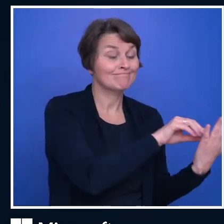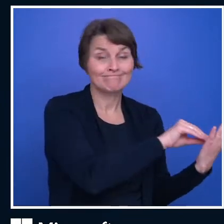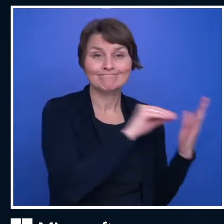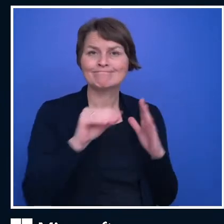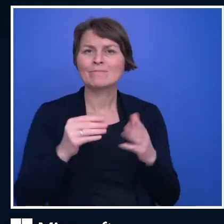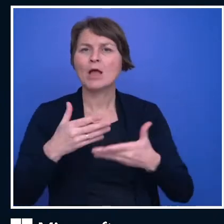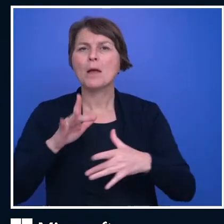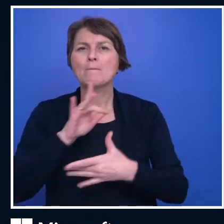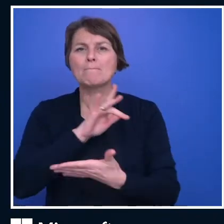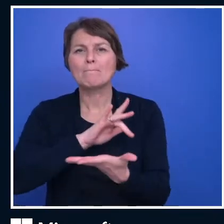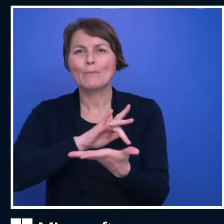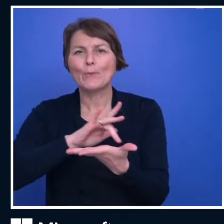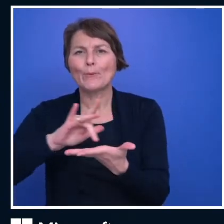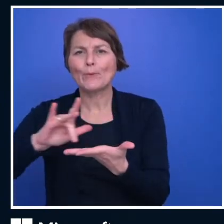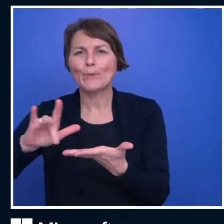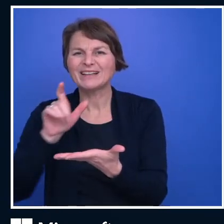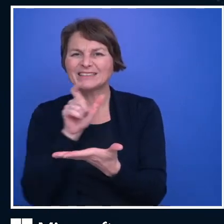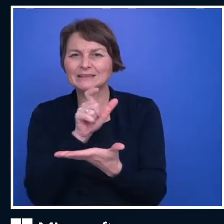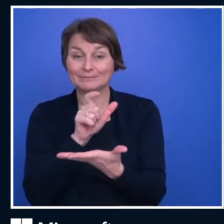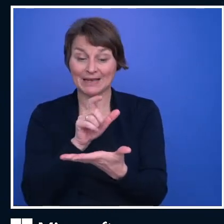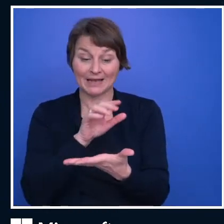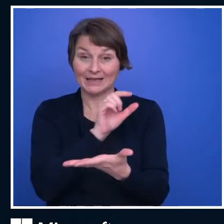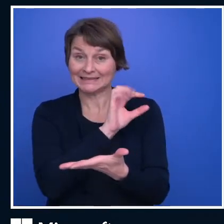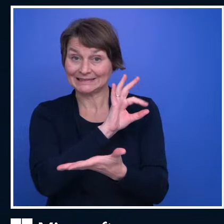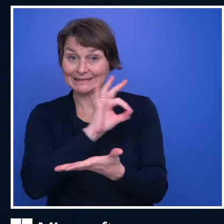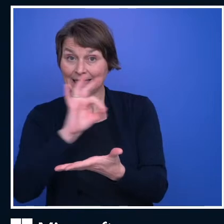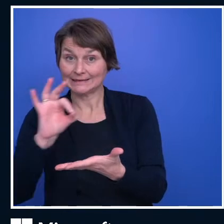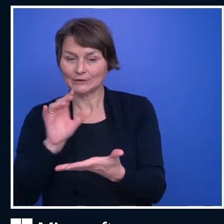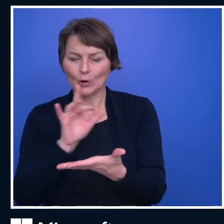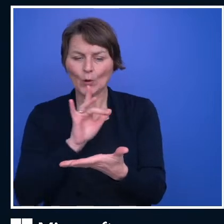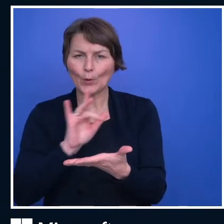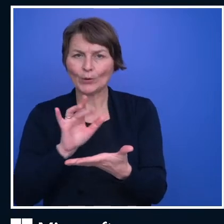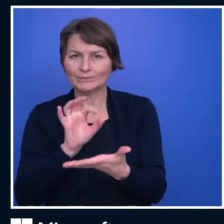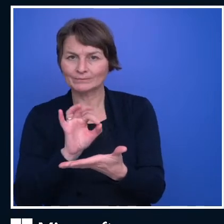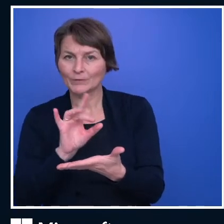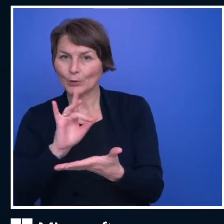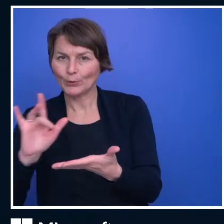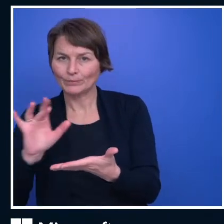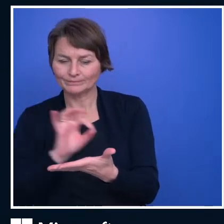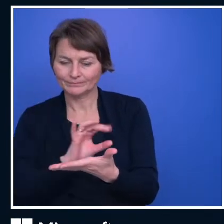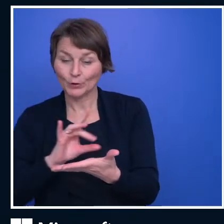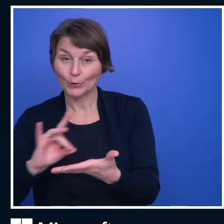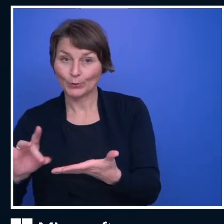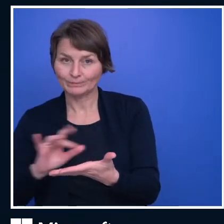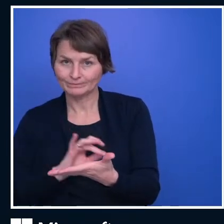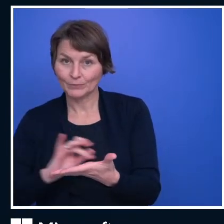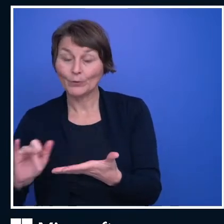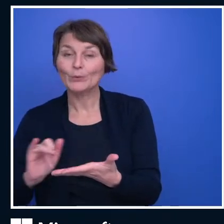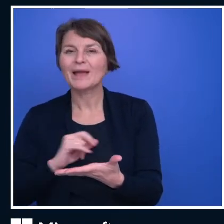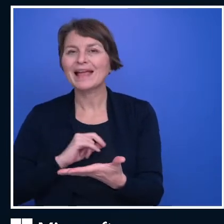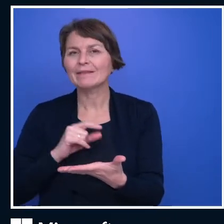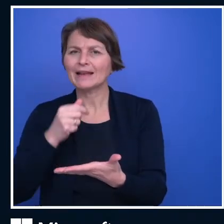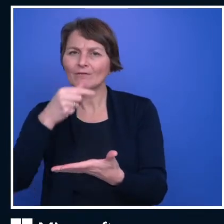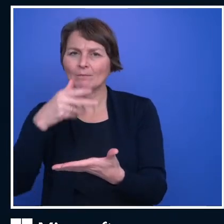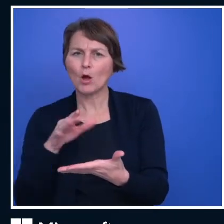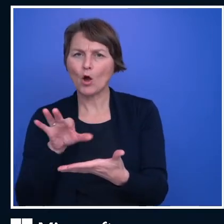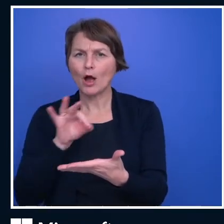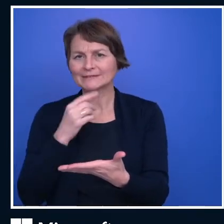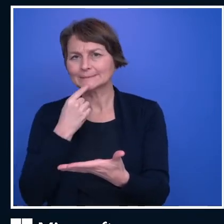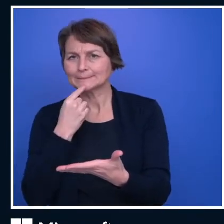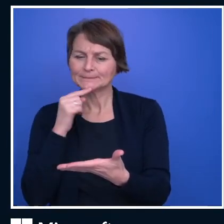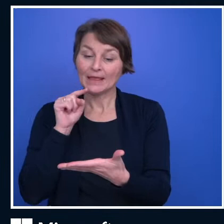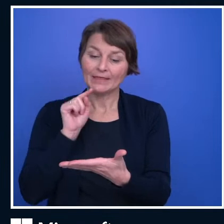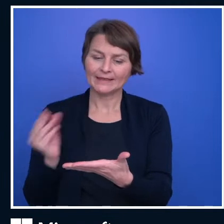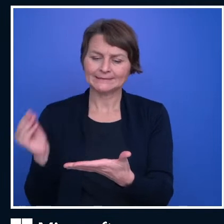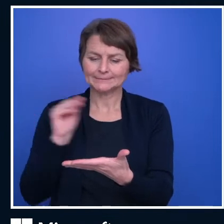for the word, I would give you the correct options for whatever you have to fill in the word. And then we would also predict the incorrect